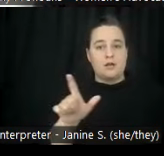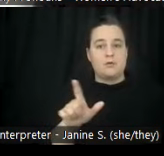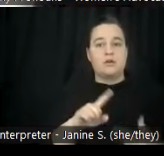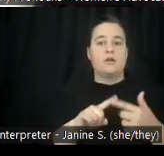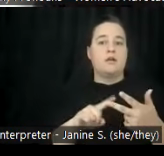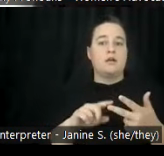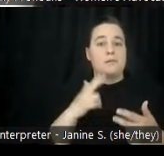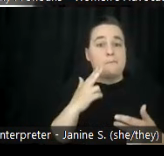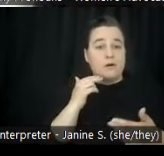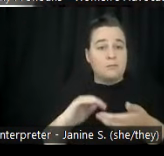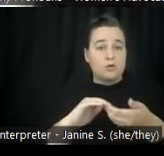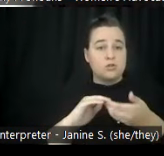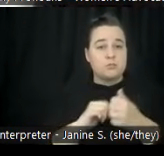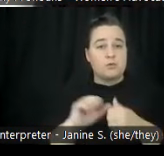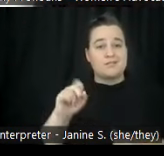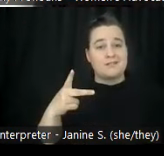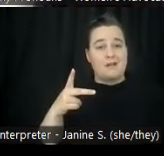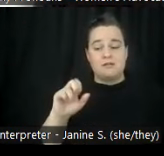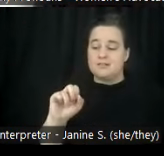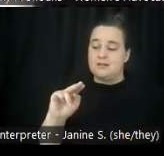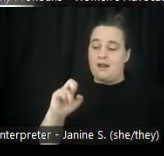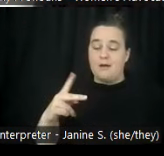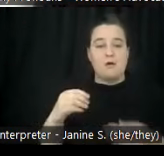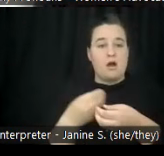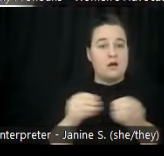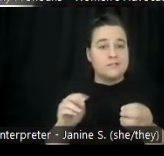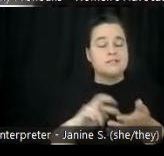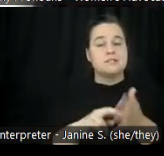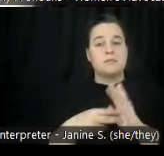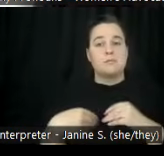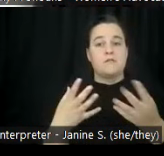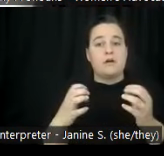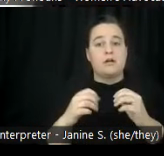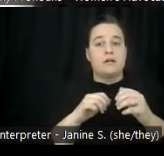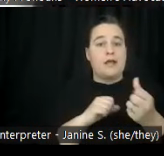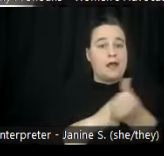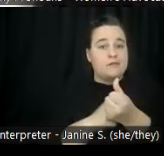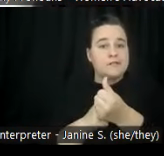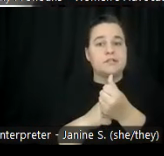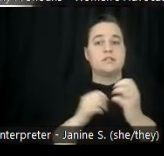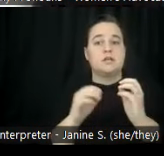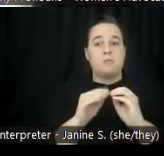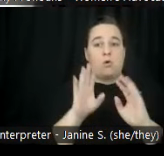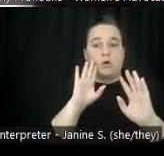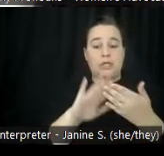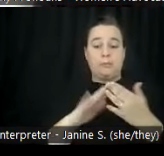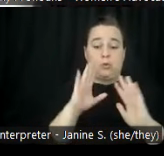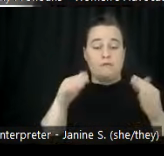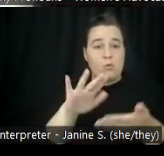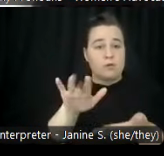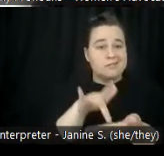offices in St. Paul to provide advocacy in a more accessible and community-centric way. So trying to think